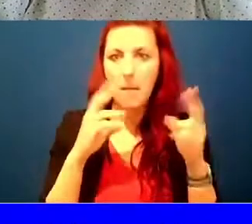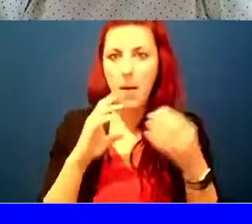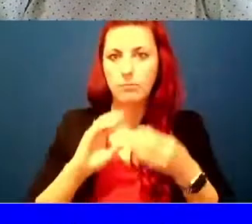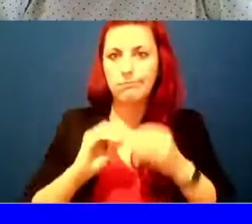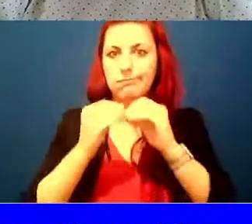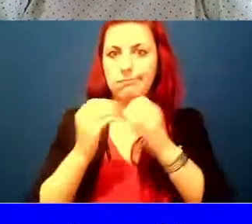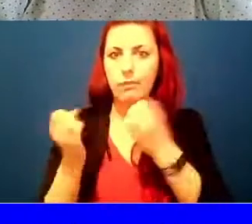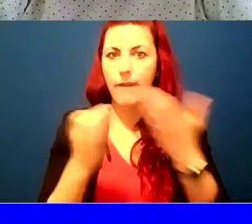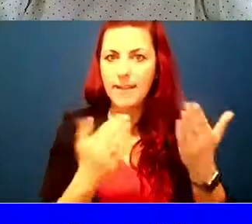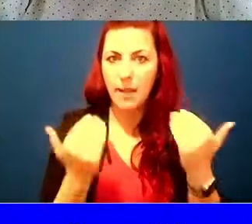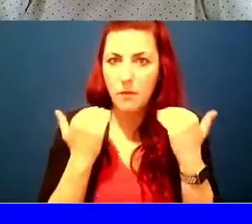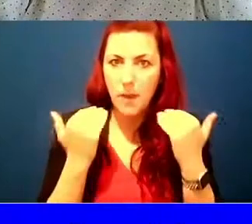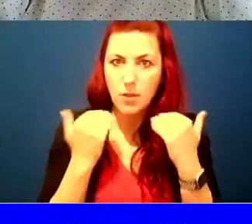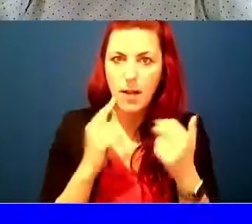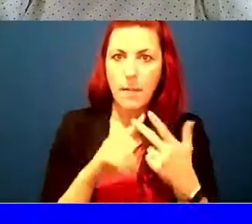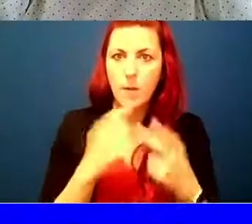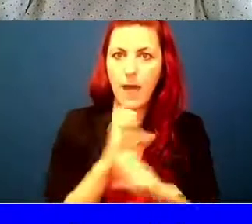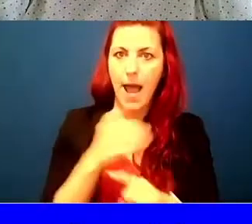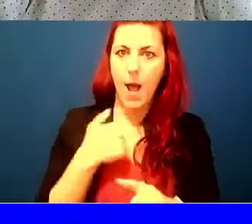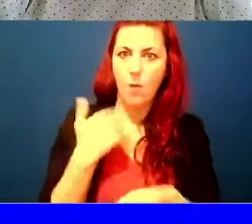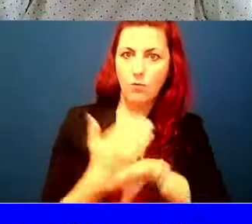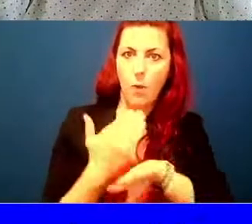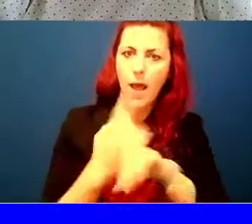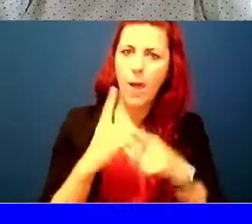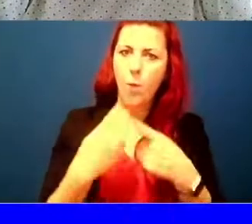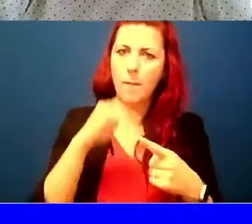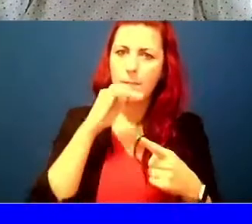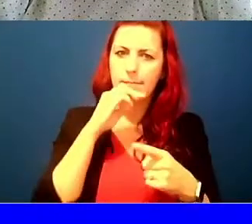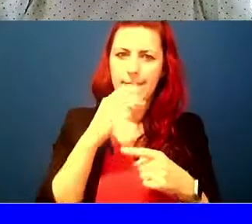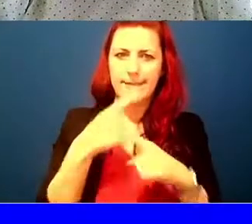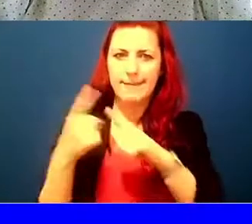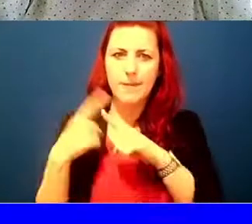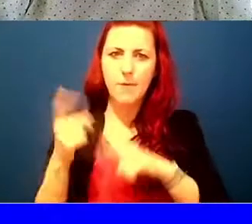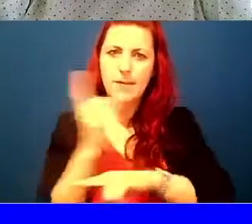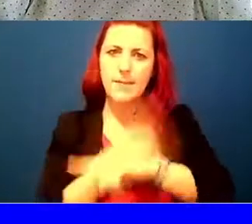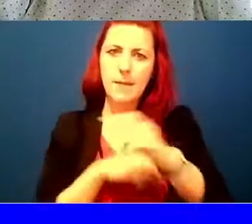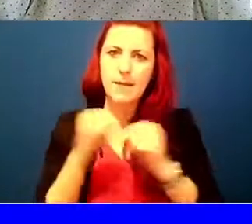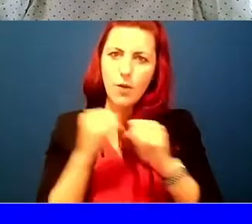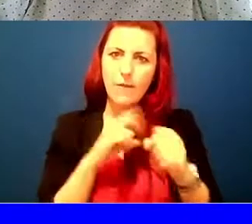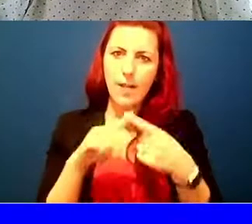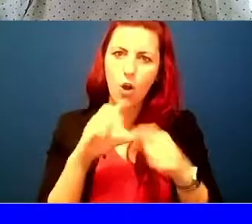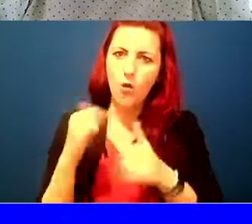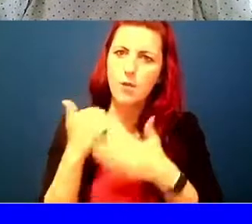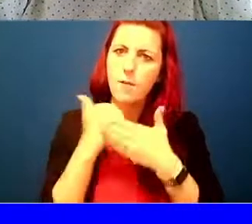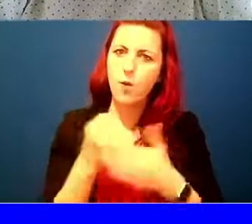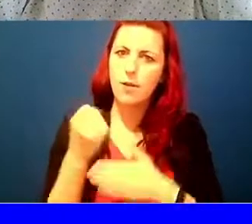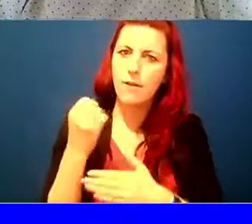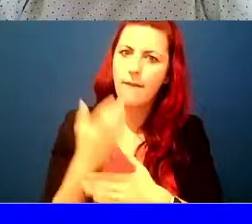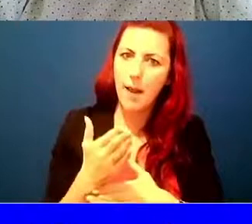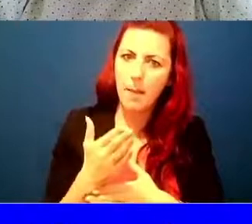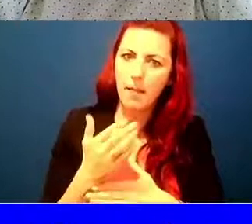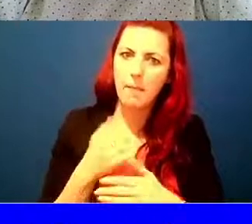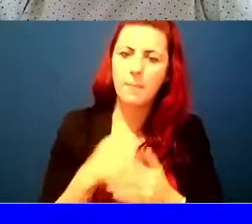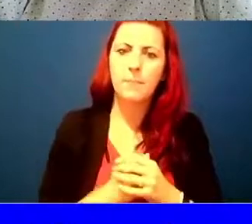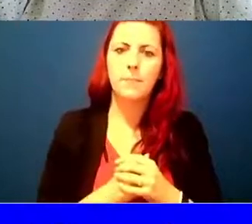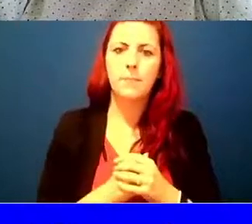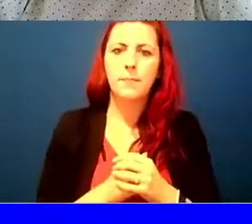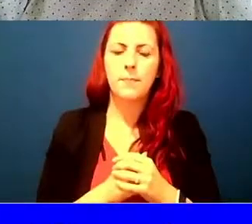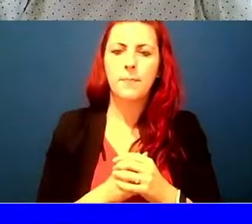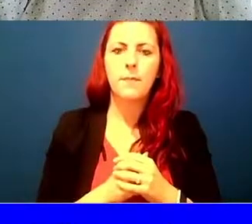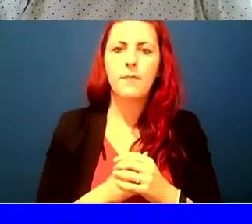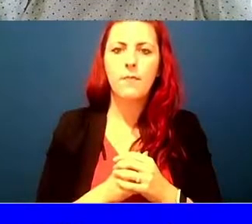information about our role and also about what disability services and other supports the person might be entitled to. Providing people